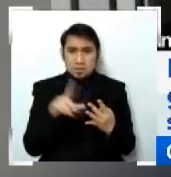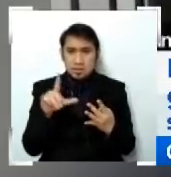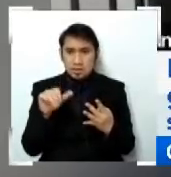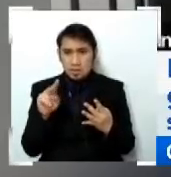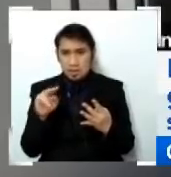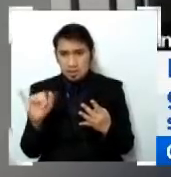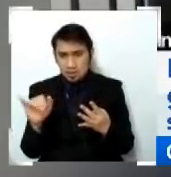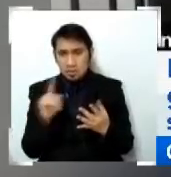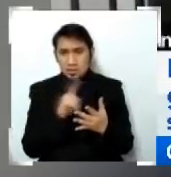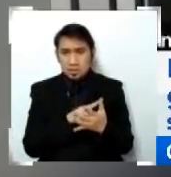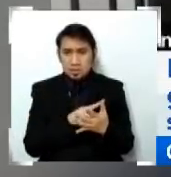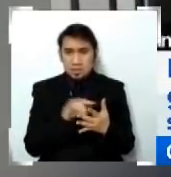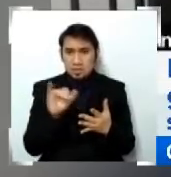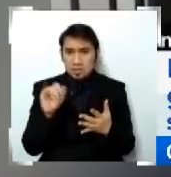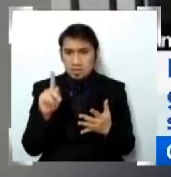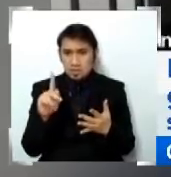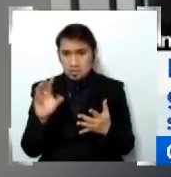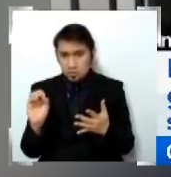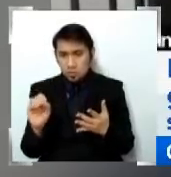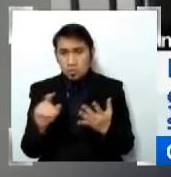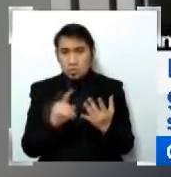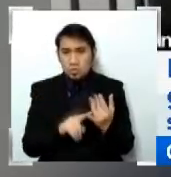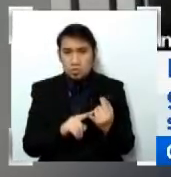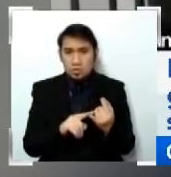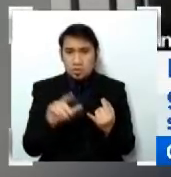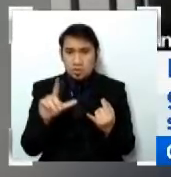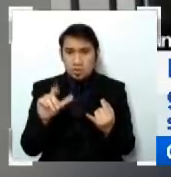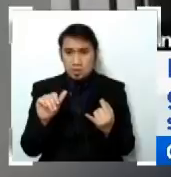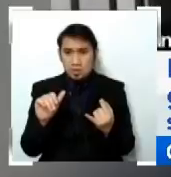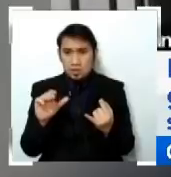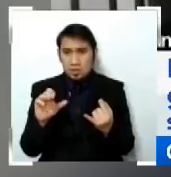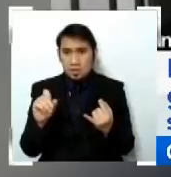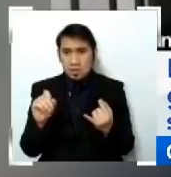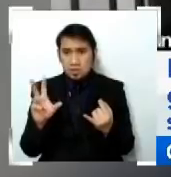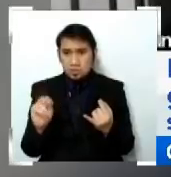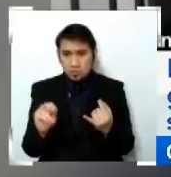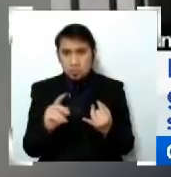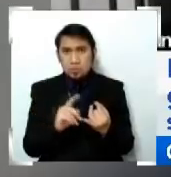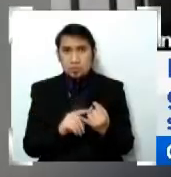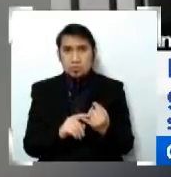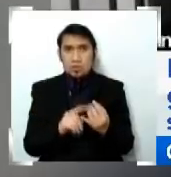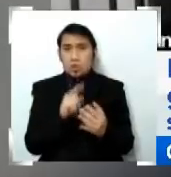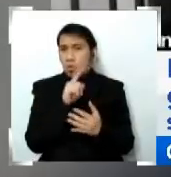Moreno, Ping Lacson, Tito Soto, diba? What if, diba?